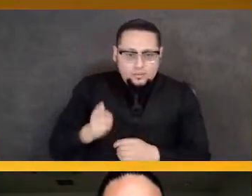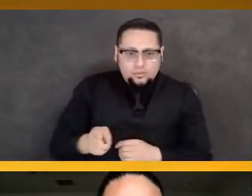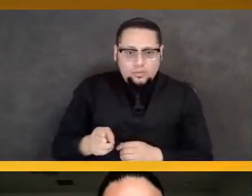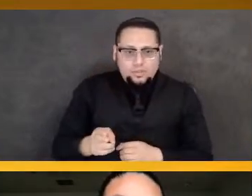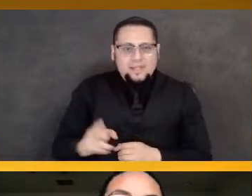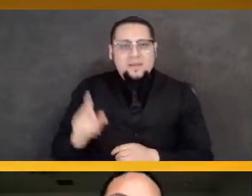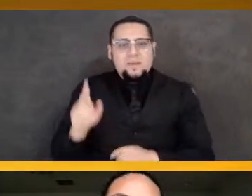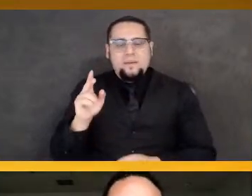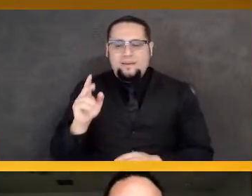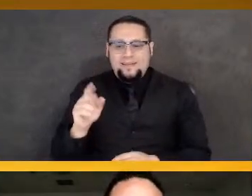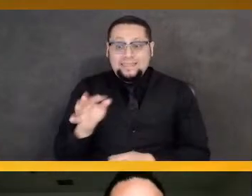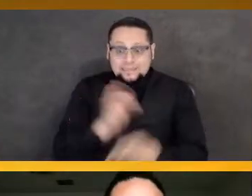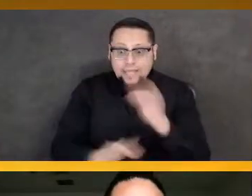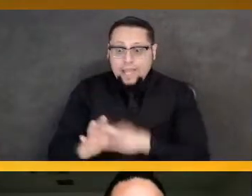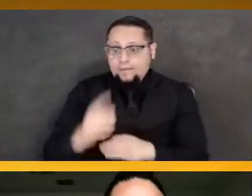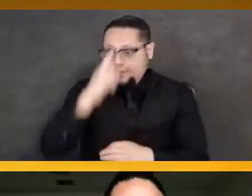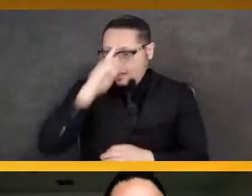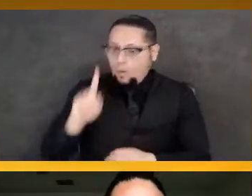extinct.